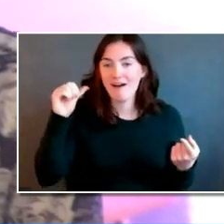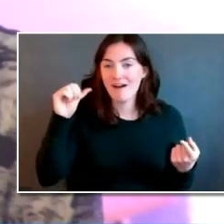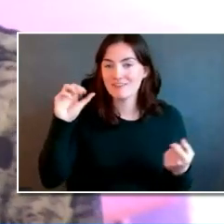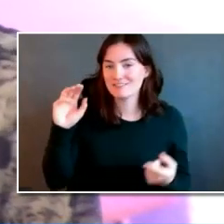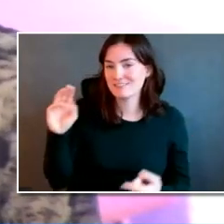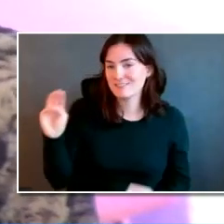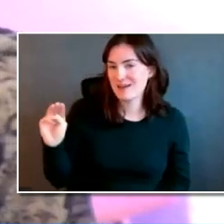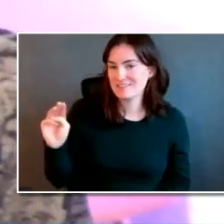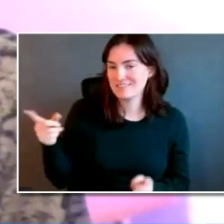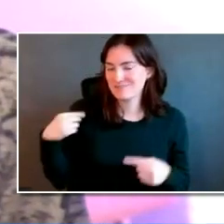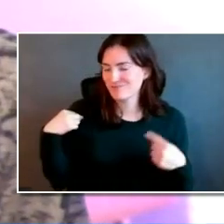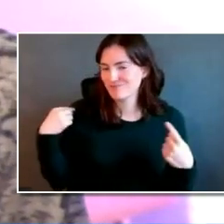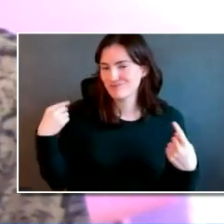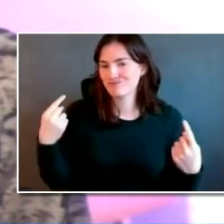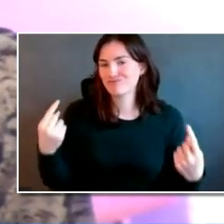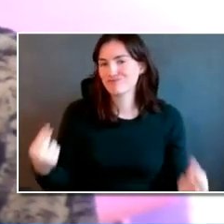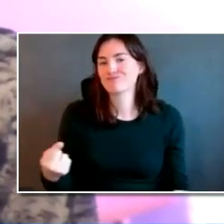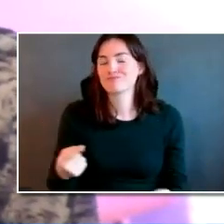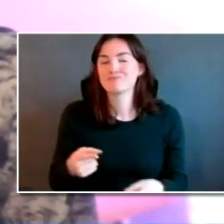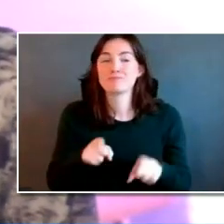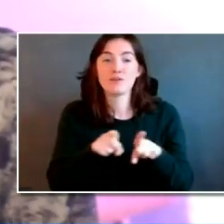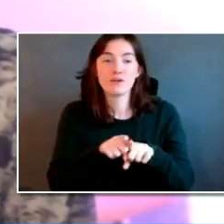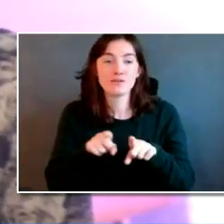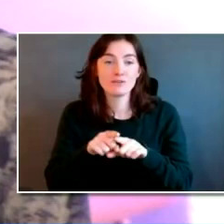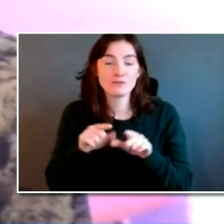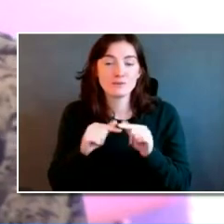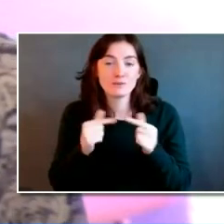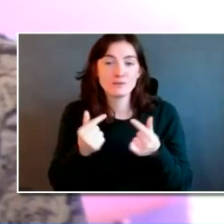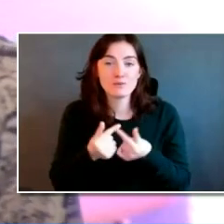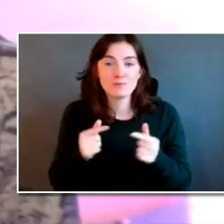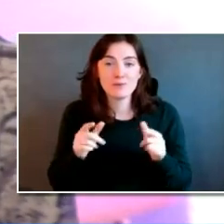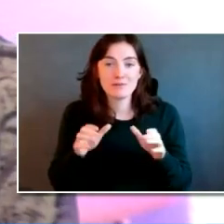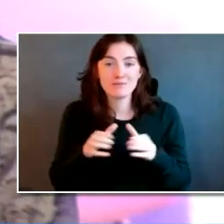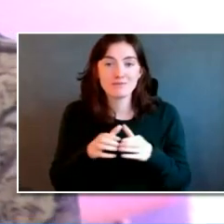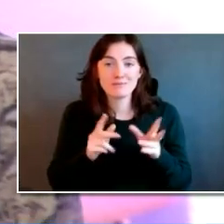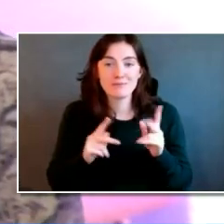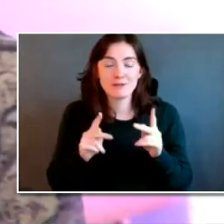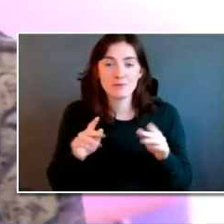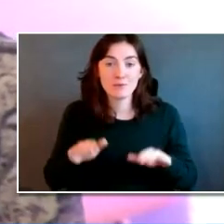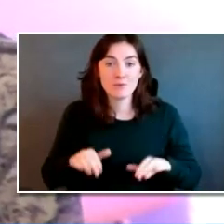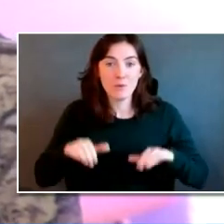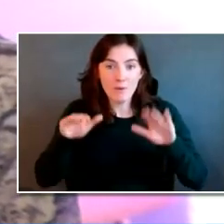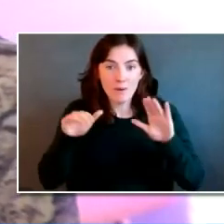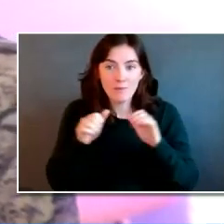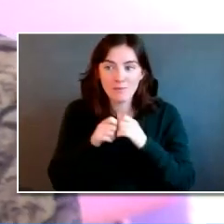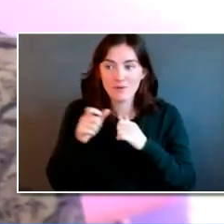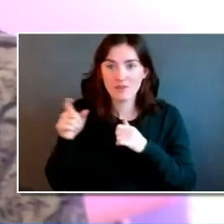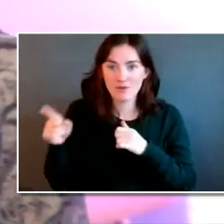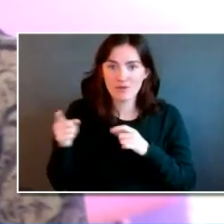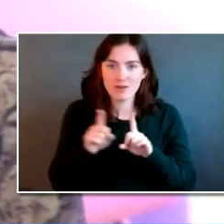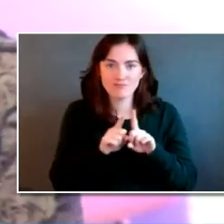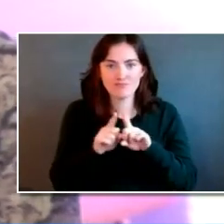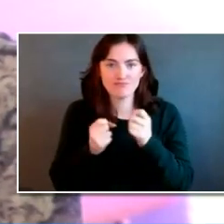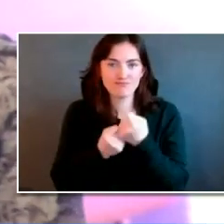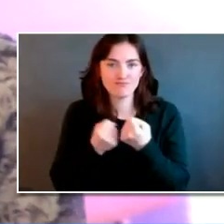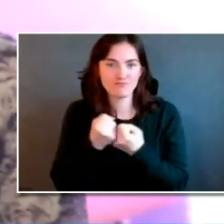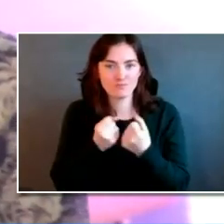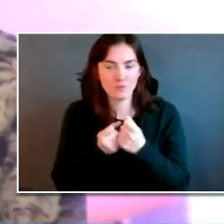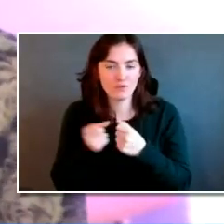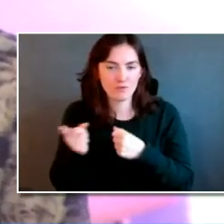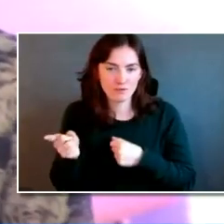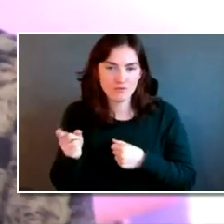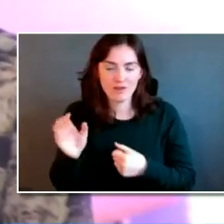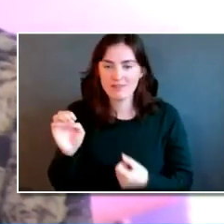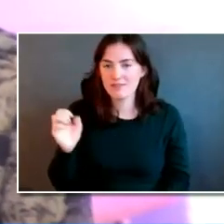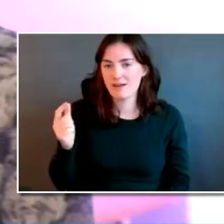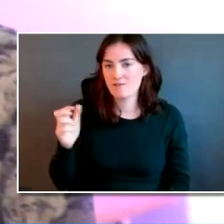and the group of folks that also grew up with her and alongside her at the Evergreen